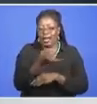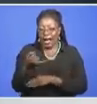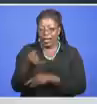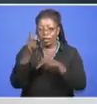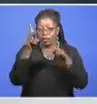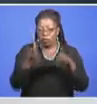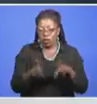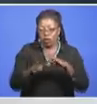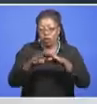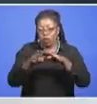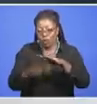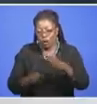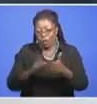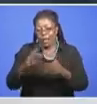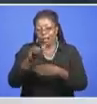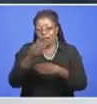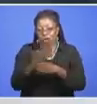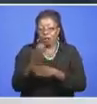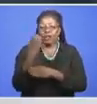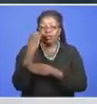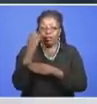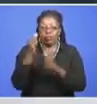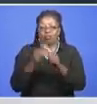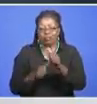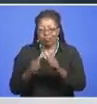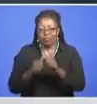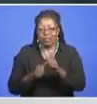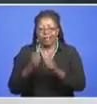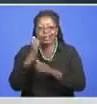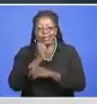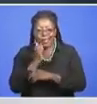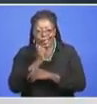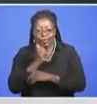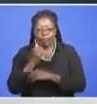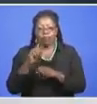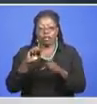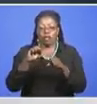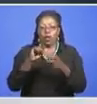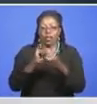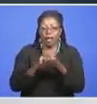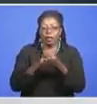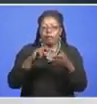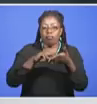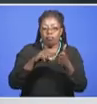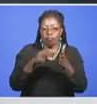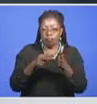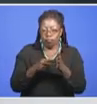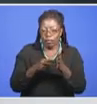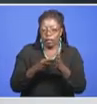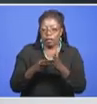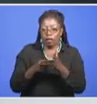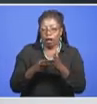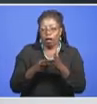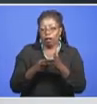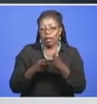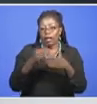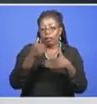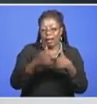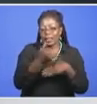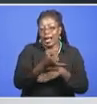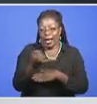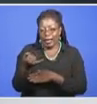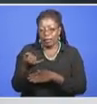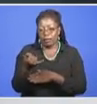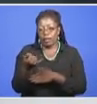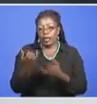in lower income streams would consume on a regular basis. So that would have been the genesis of the breadbasket. You know, your viewers would know that the